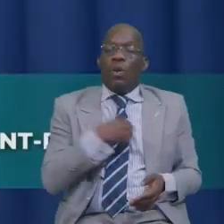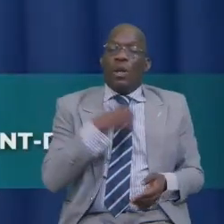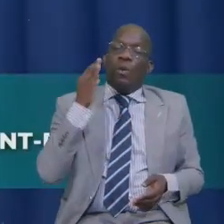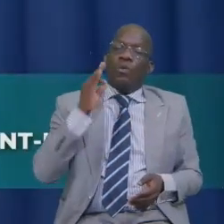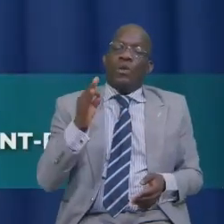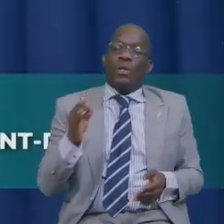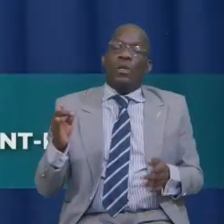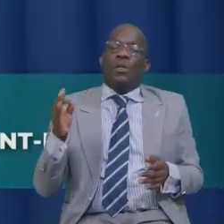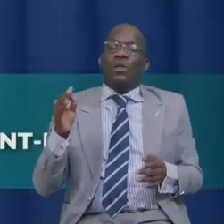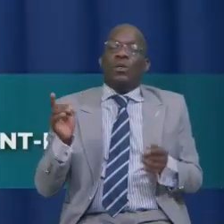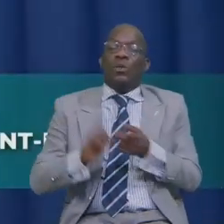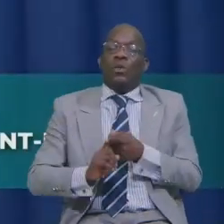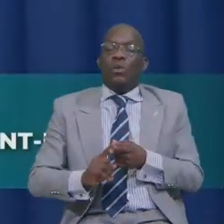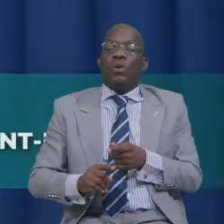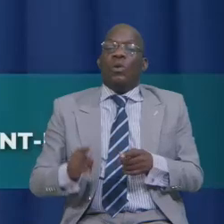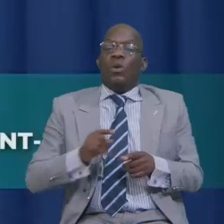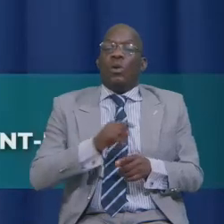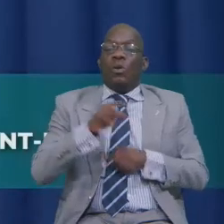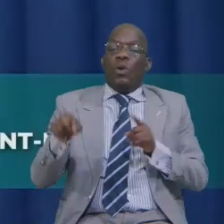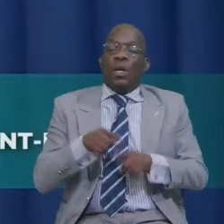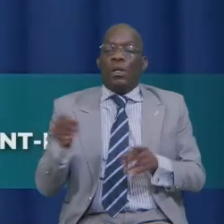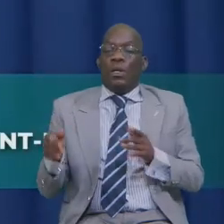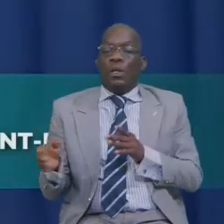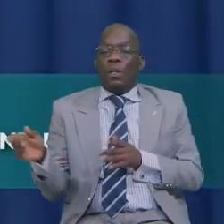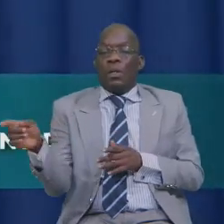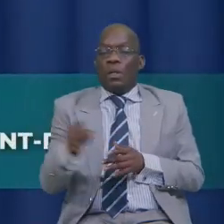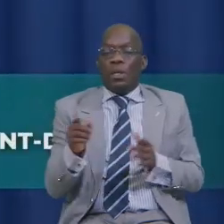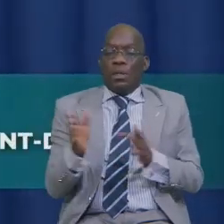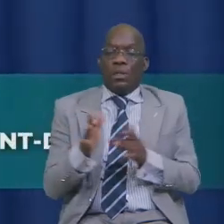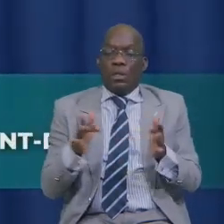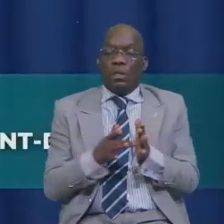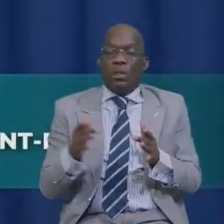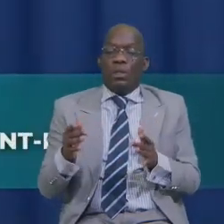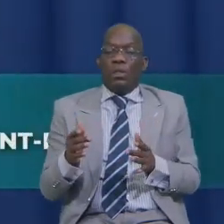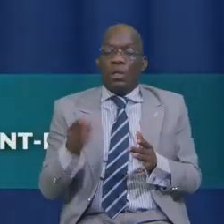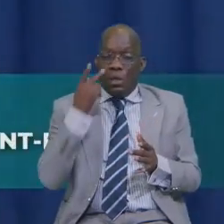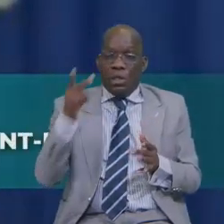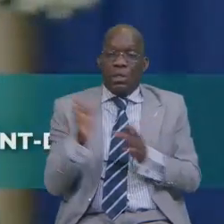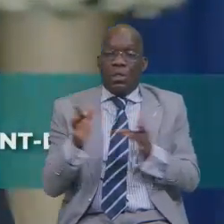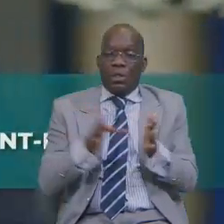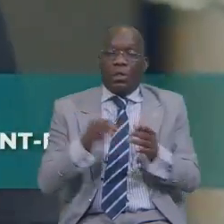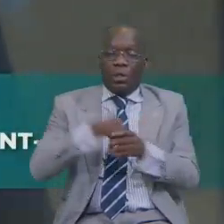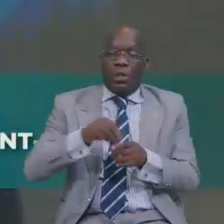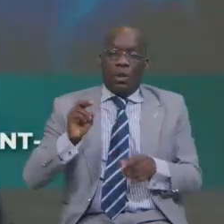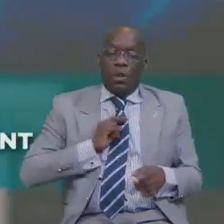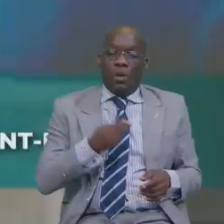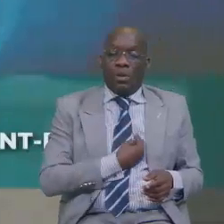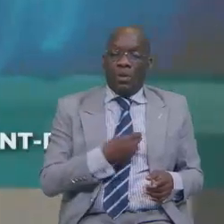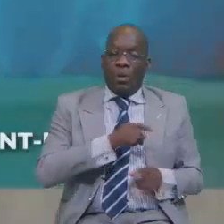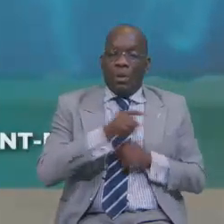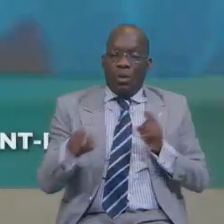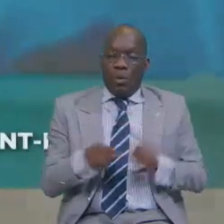see Jesus in us. When Herod heard of